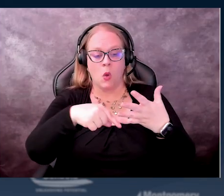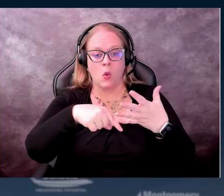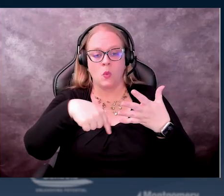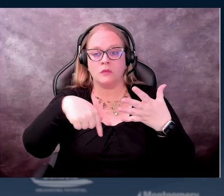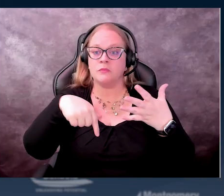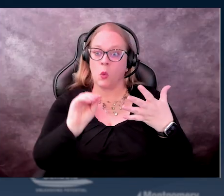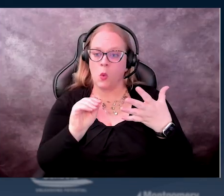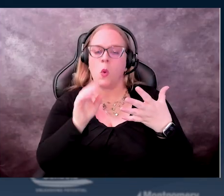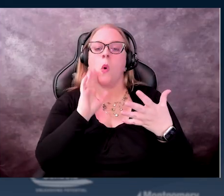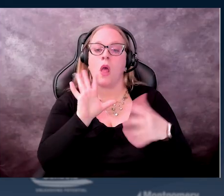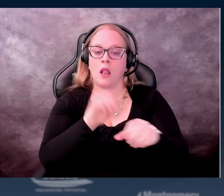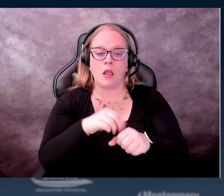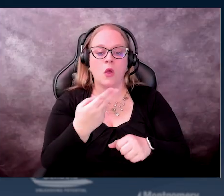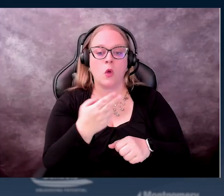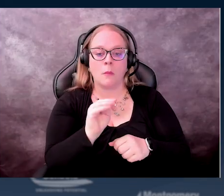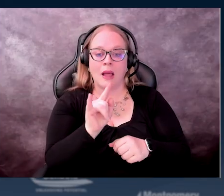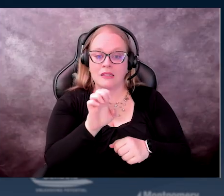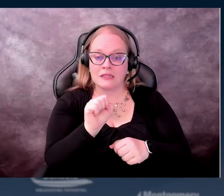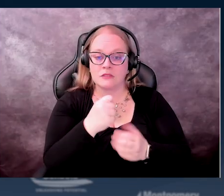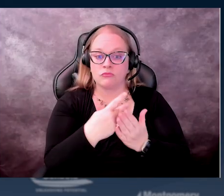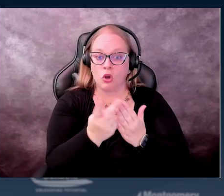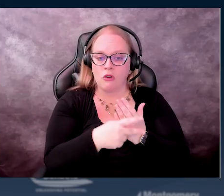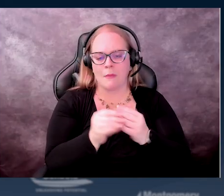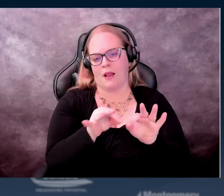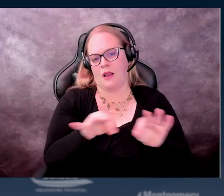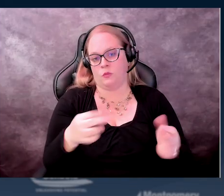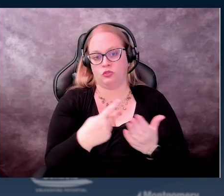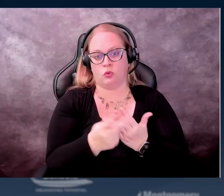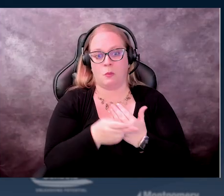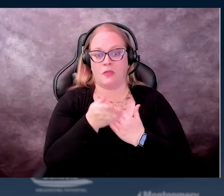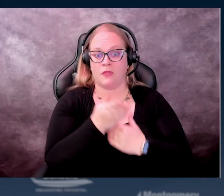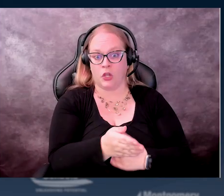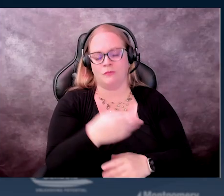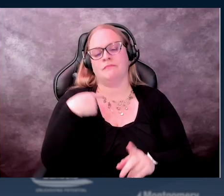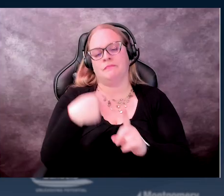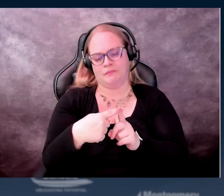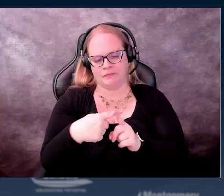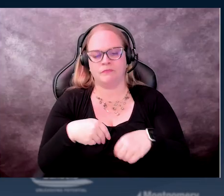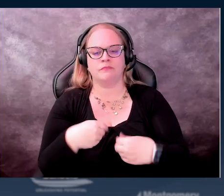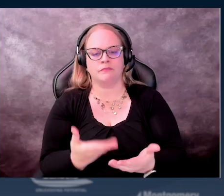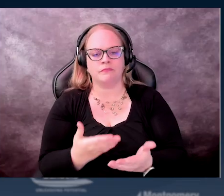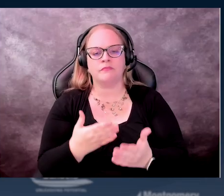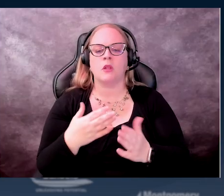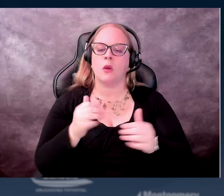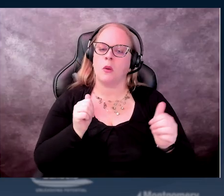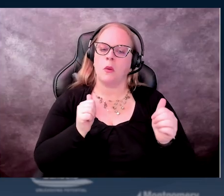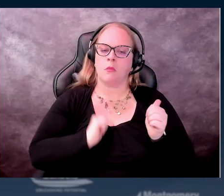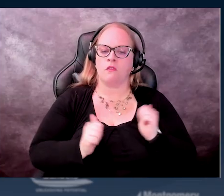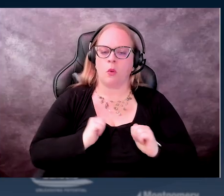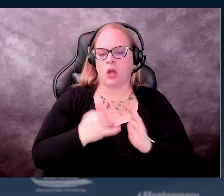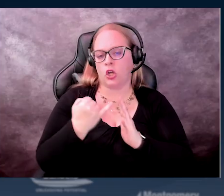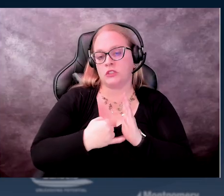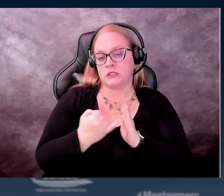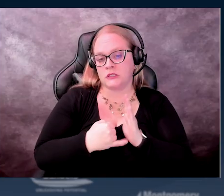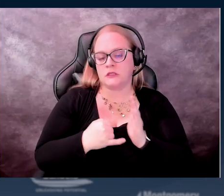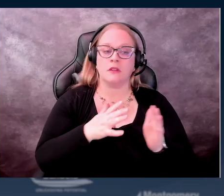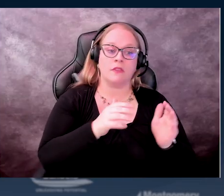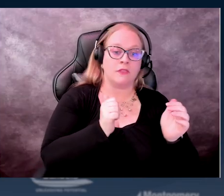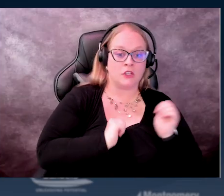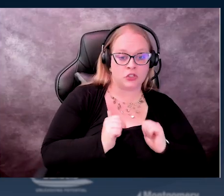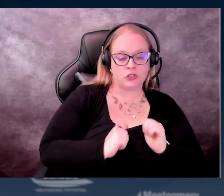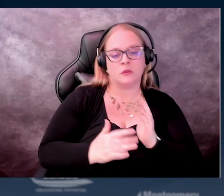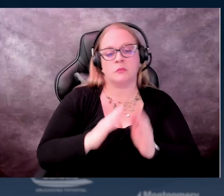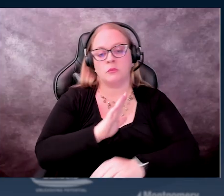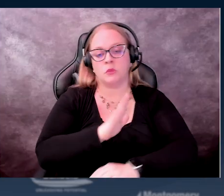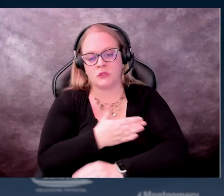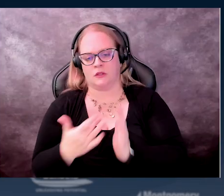in addition, offering the performing arts pathways of music, theater, and technical theater. And again, capitalizing on what their local school